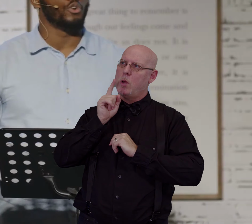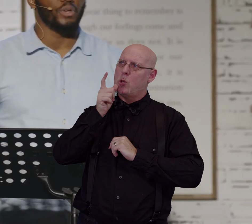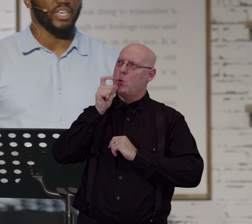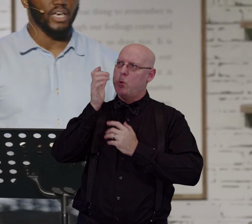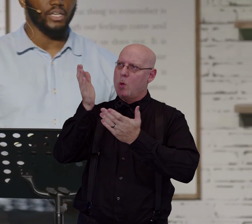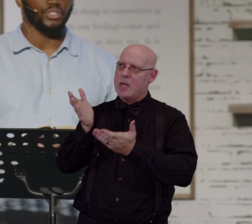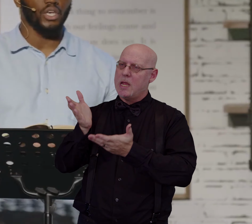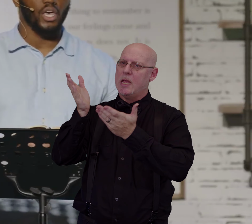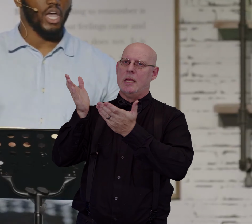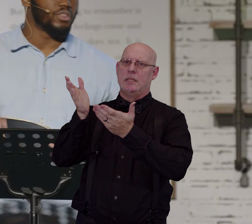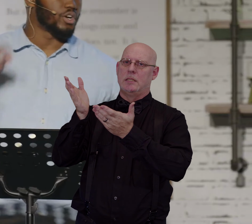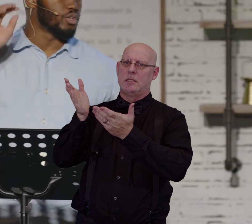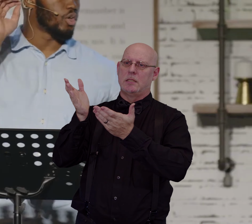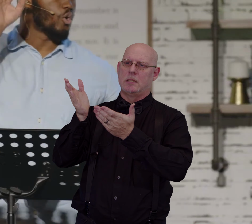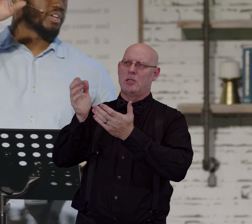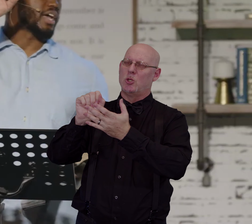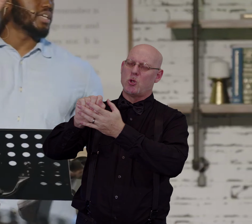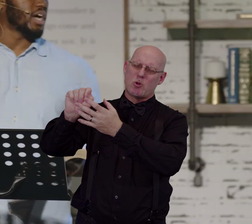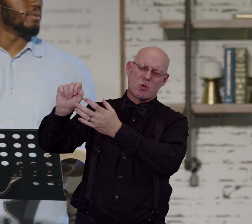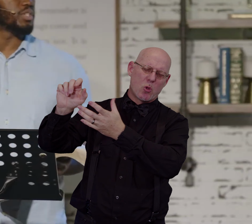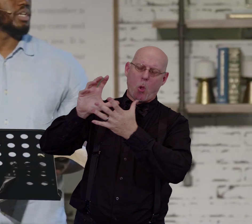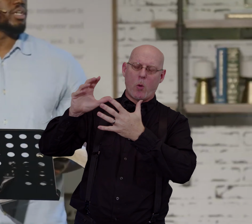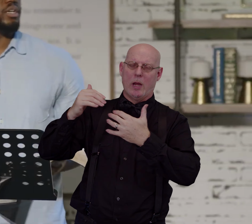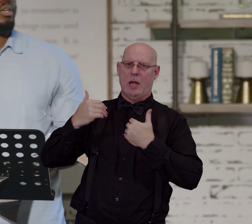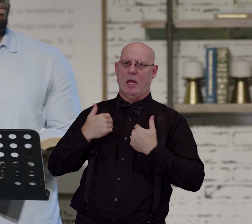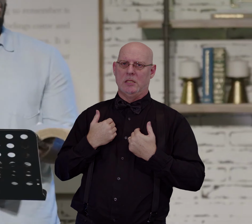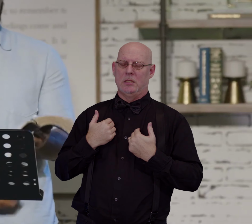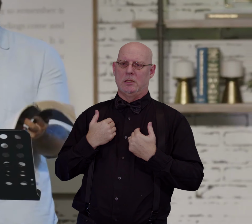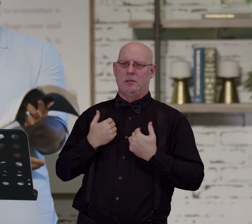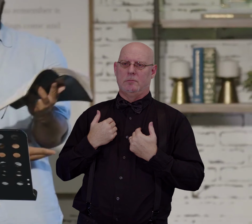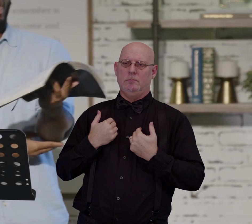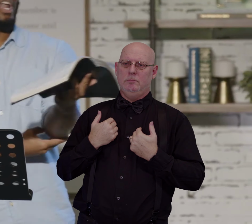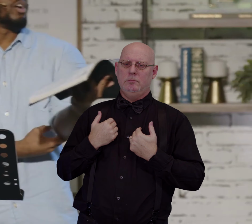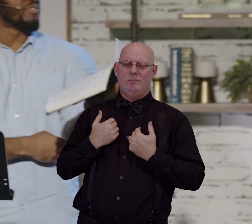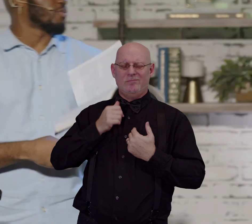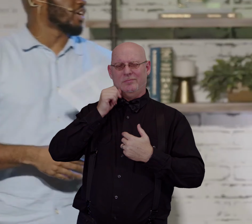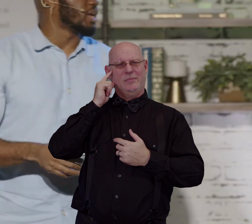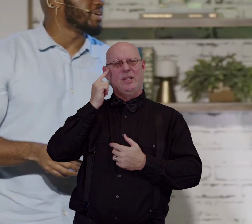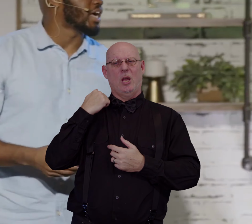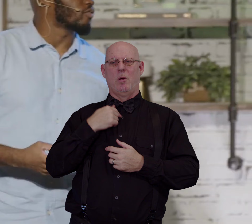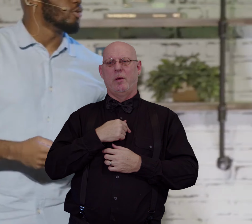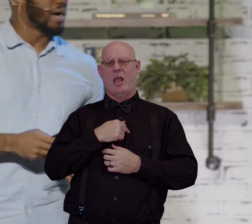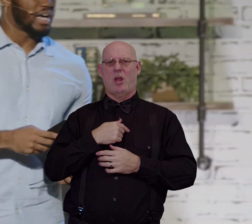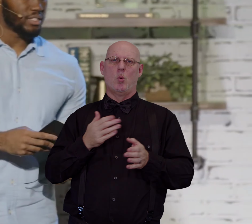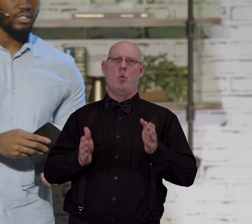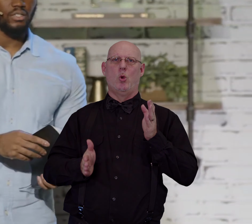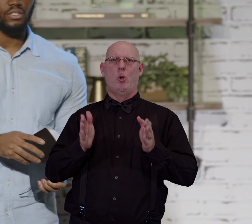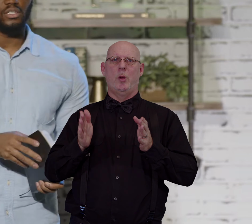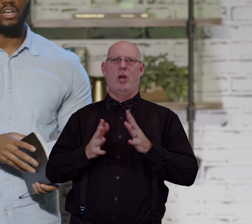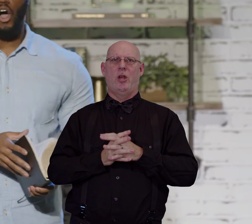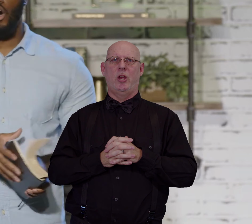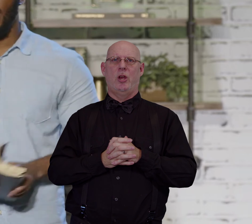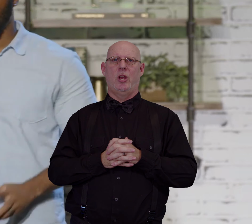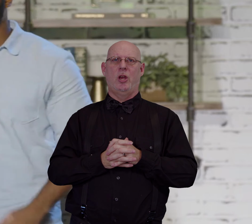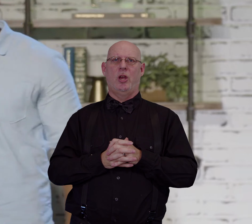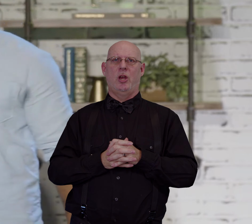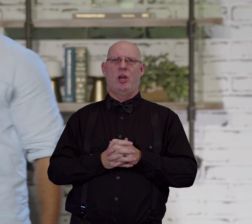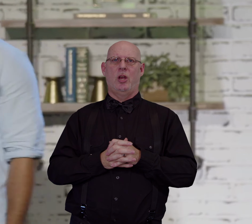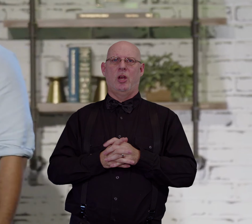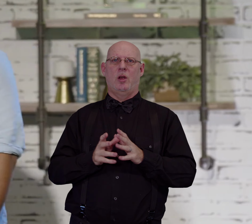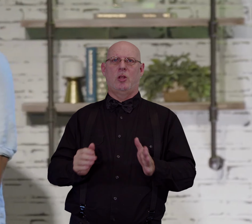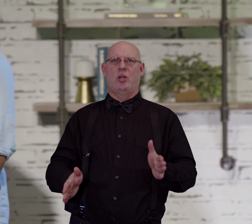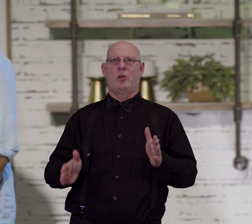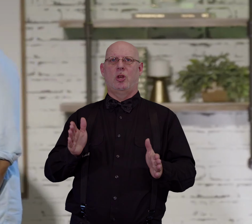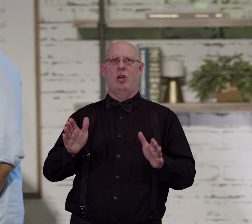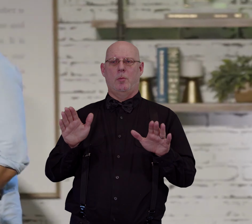reality of who he is and the glory that he comes in. And I don't think we're going to be like robots, all hands